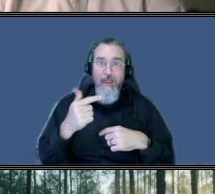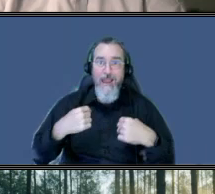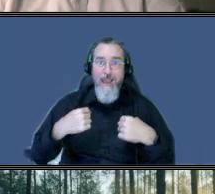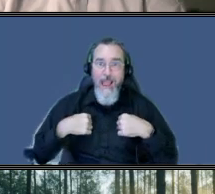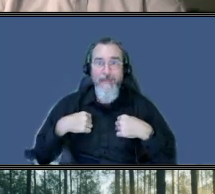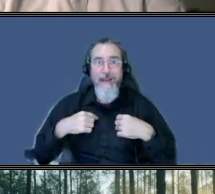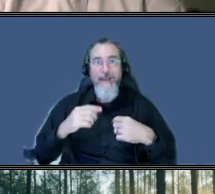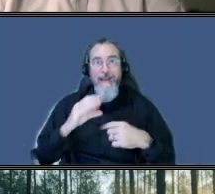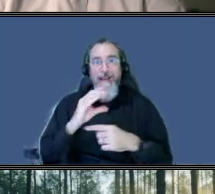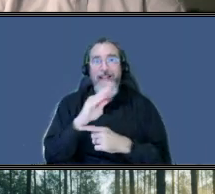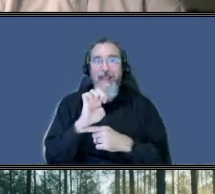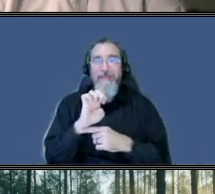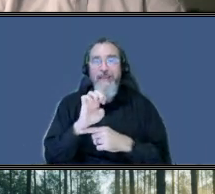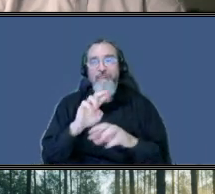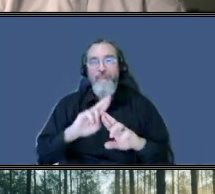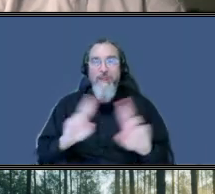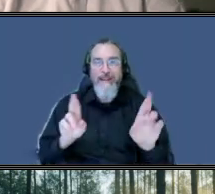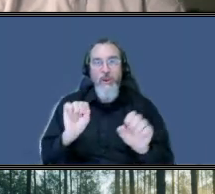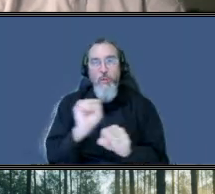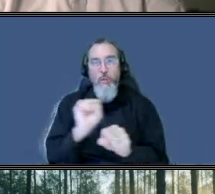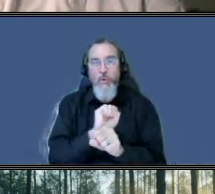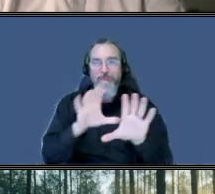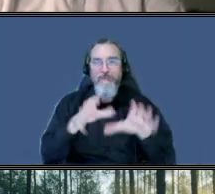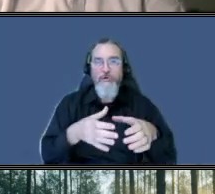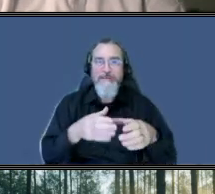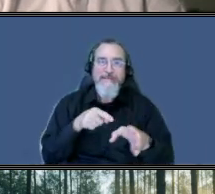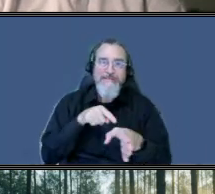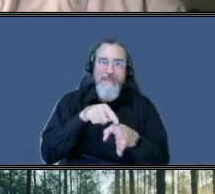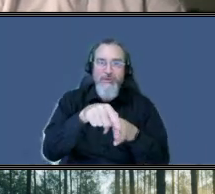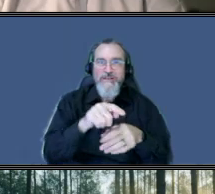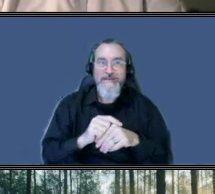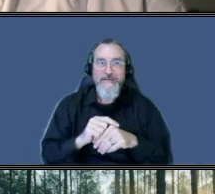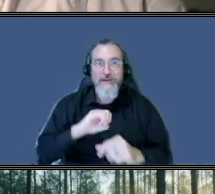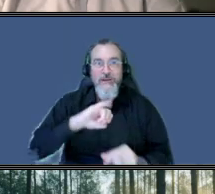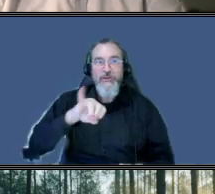workforce specialist. Joshua?